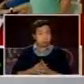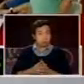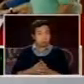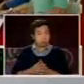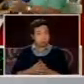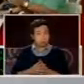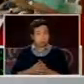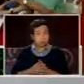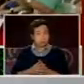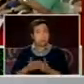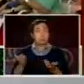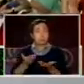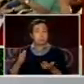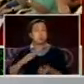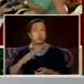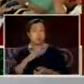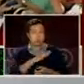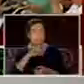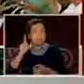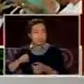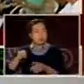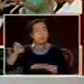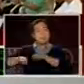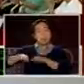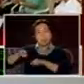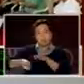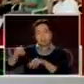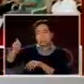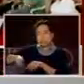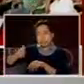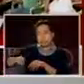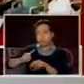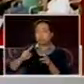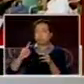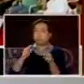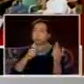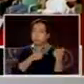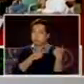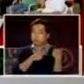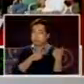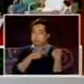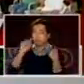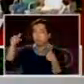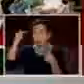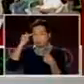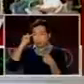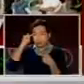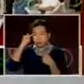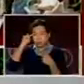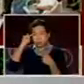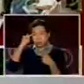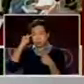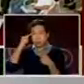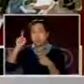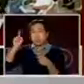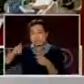It is for Congress to balance on the one hand the need for public accountability from public officers with, on the other hand, the desperate need